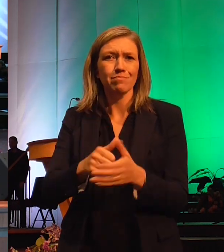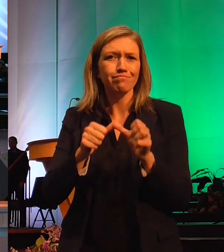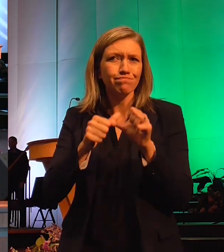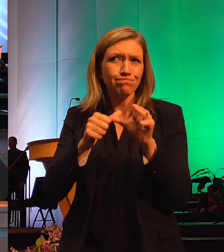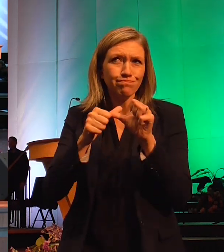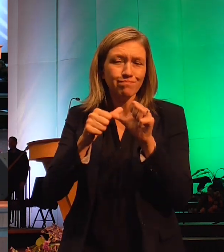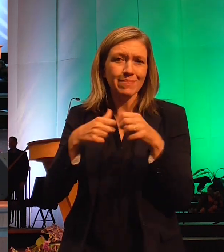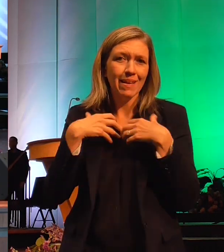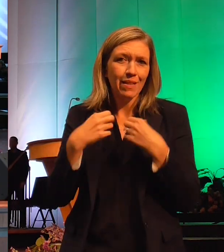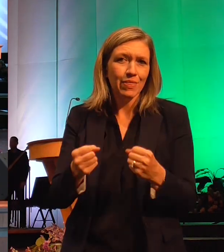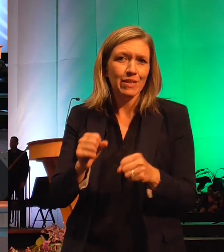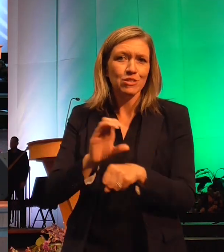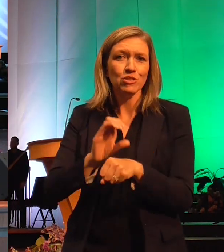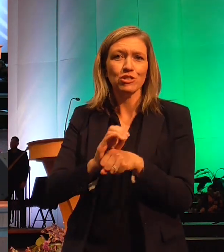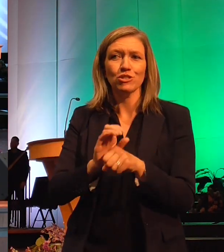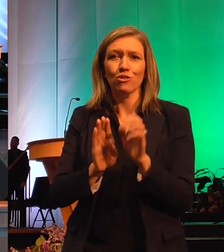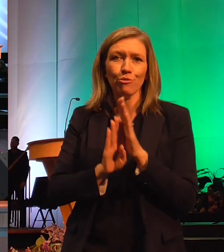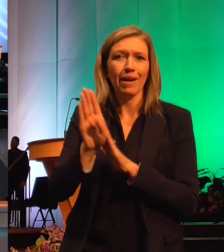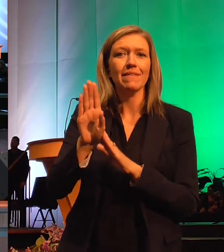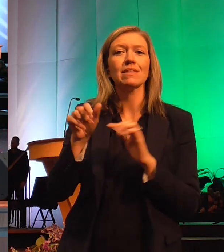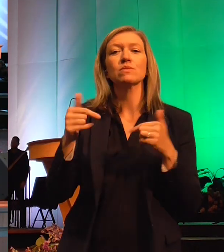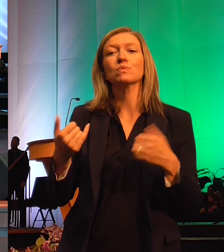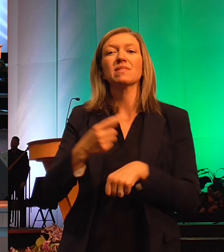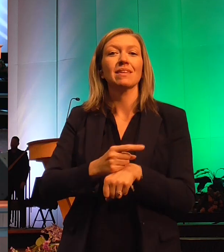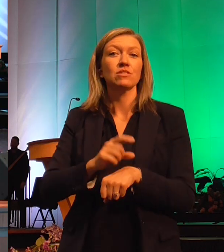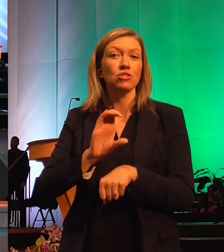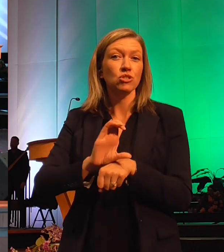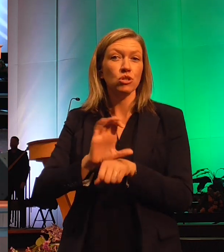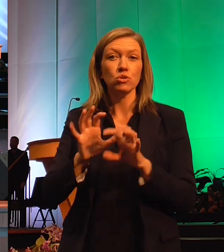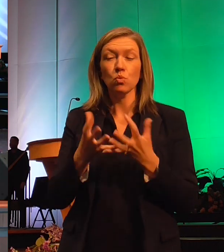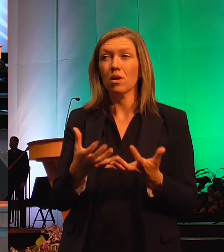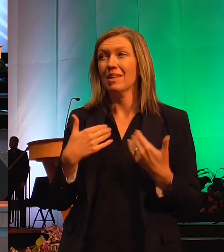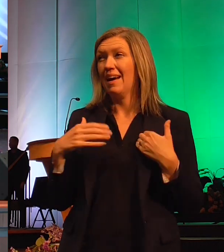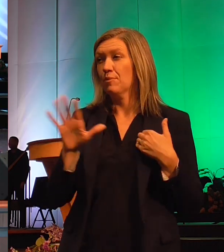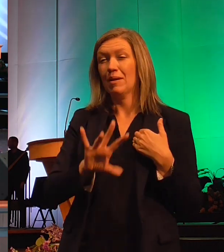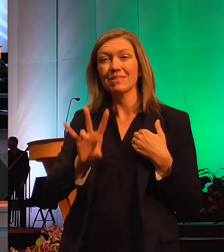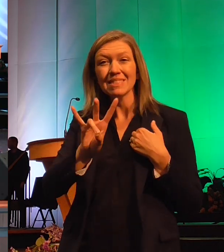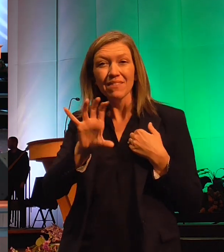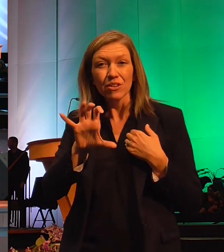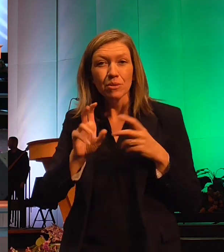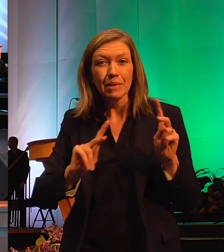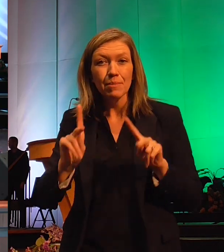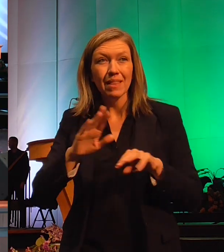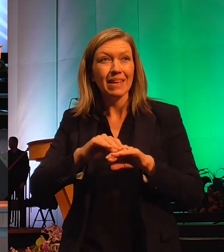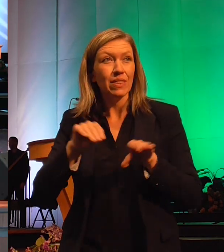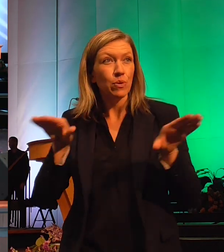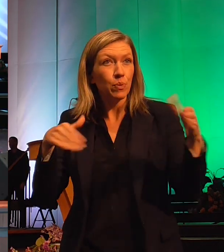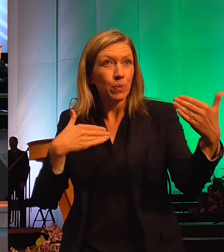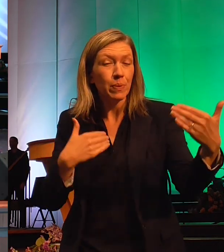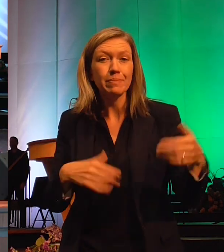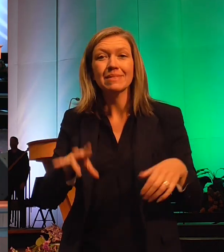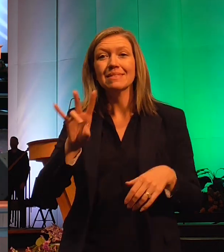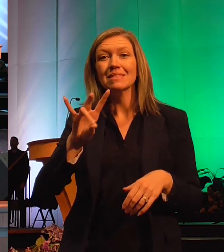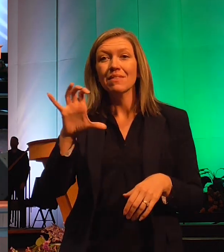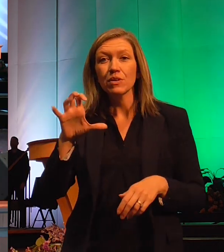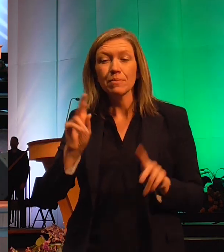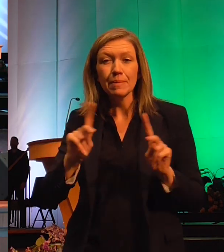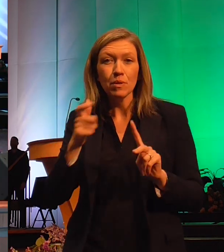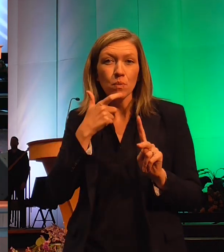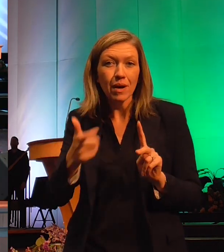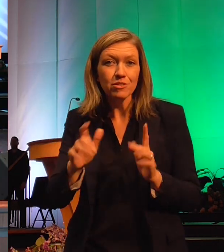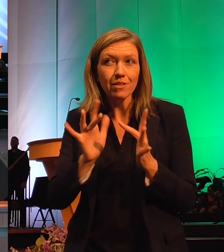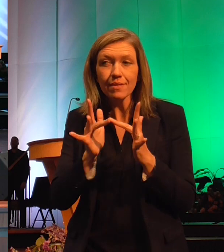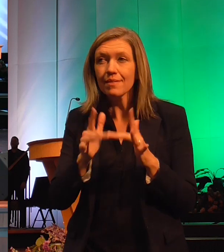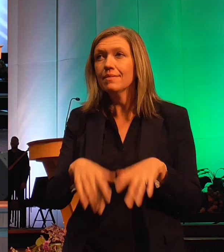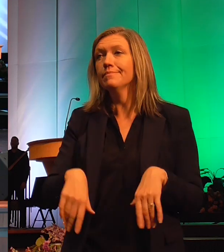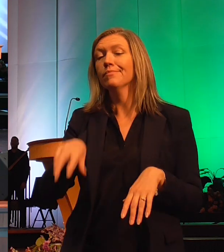thriving. And in today's church world, where we may have 700 people here in the room, 700 people watching online, 300 people listening to the